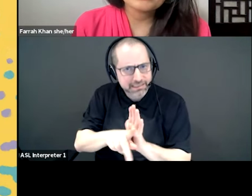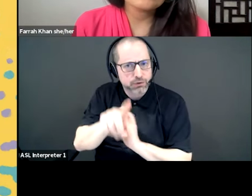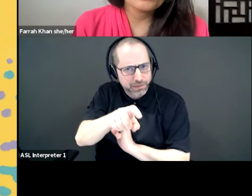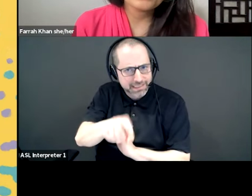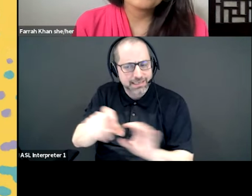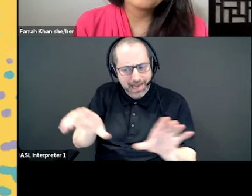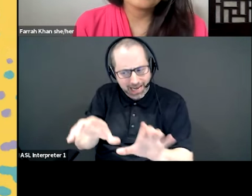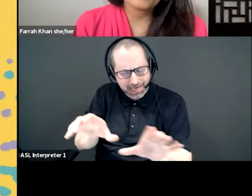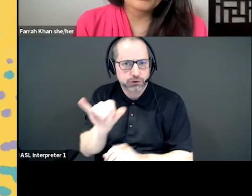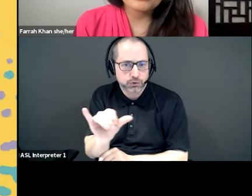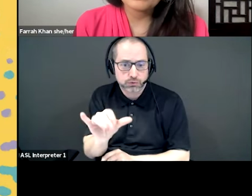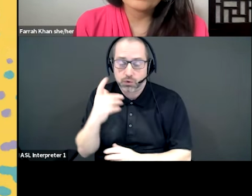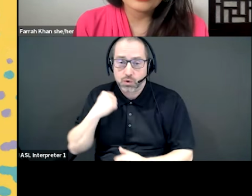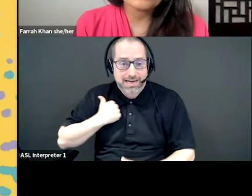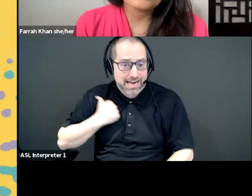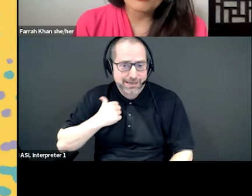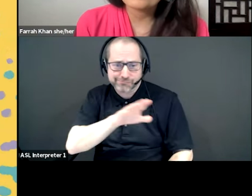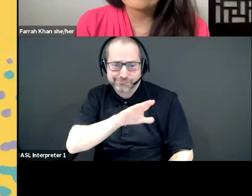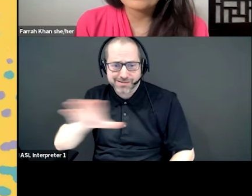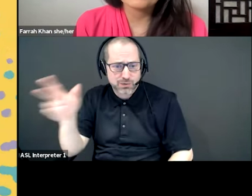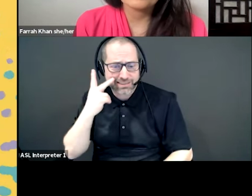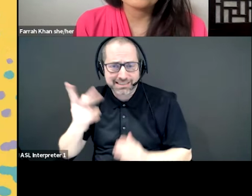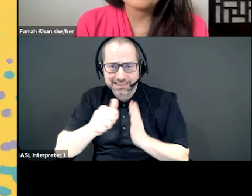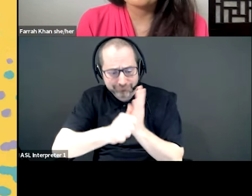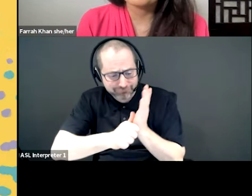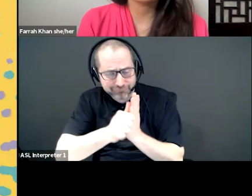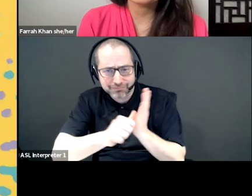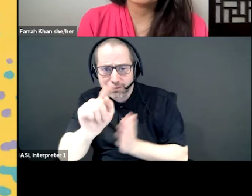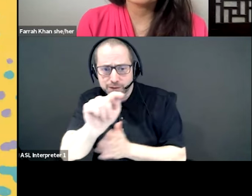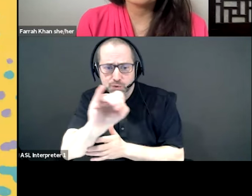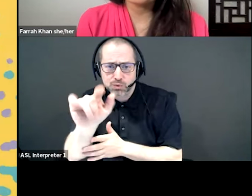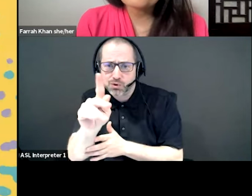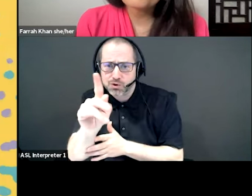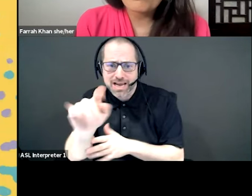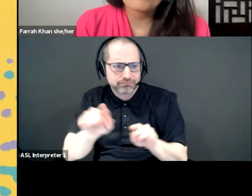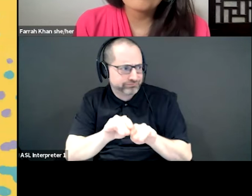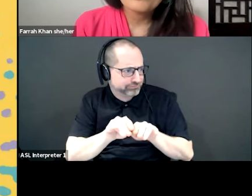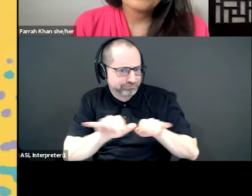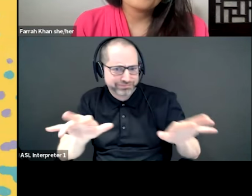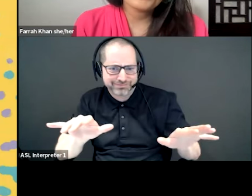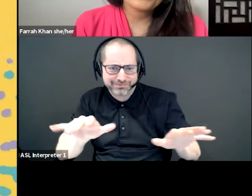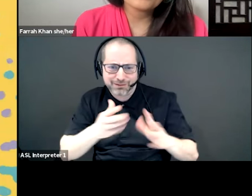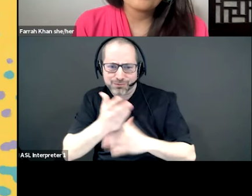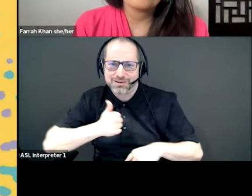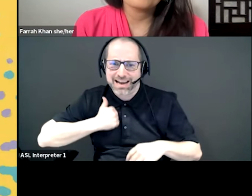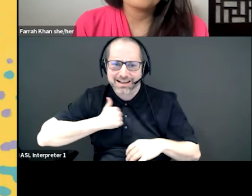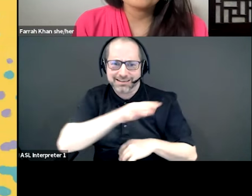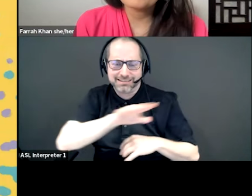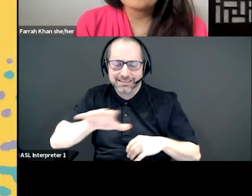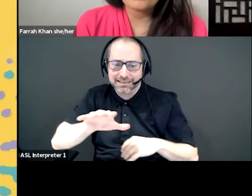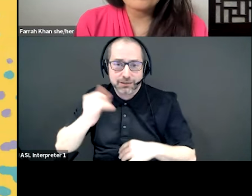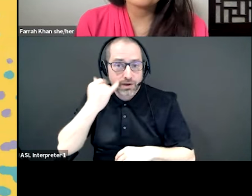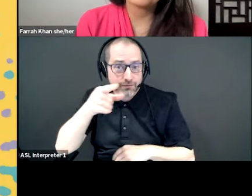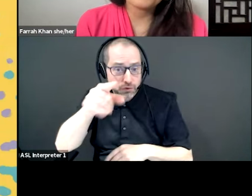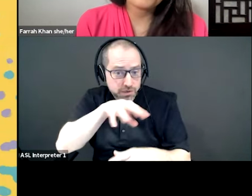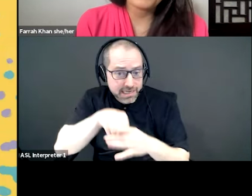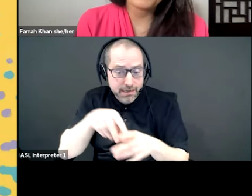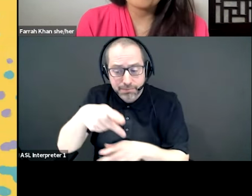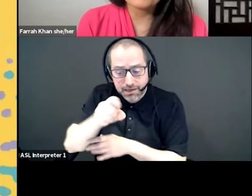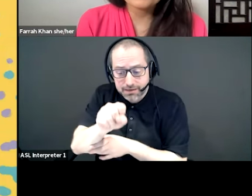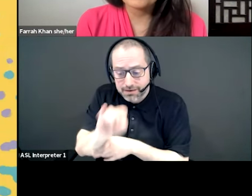we're just seeing the toolkits piloted at universities and colleges across the country, and that really excites us. And if you are in a PSI or a province